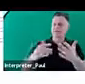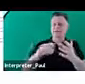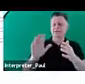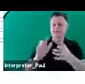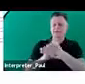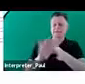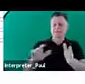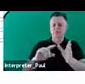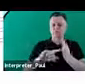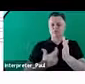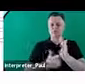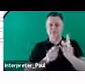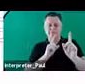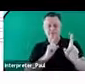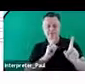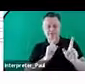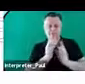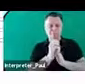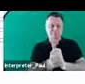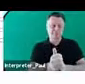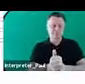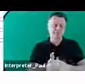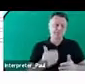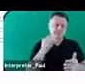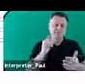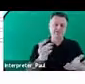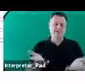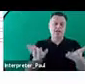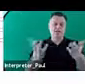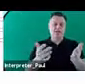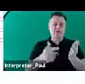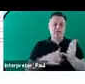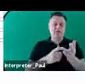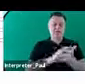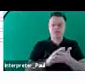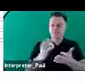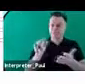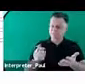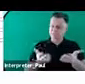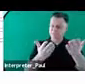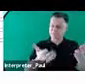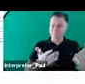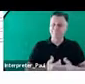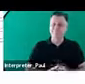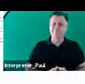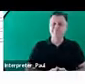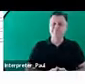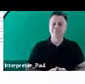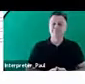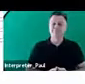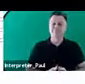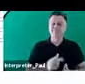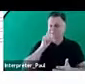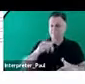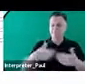even if it's just a light touch. It's about being able to provide your students with